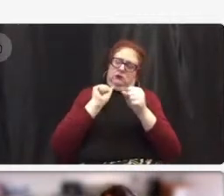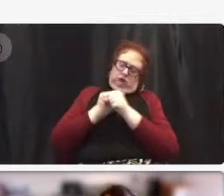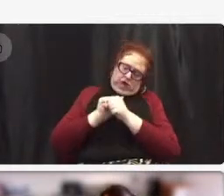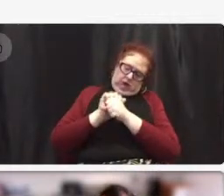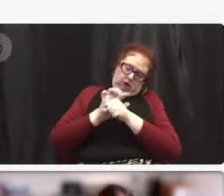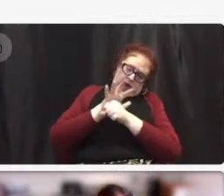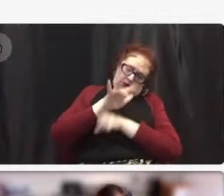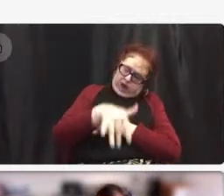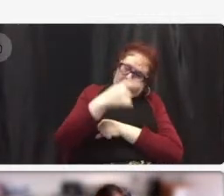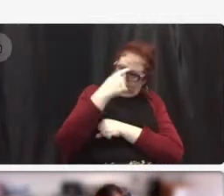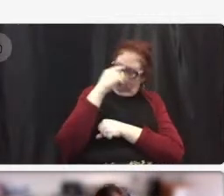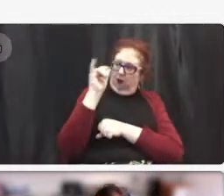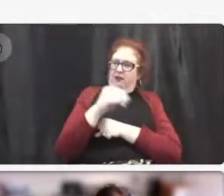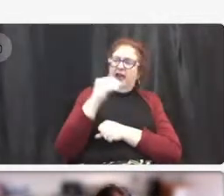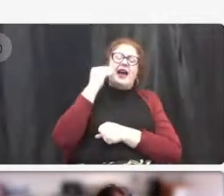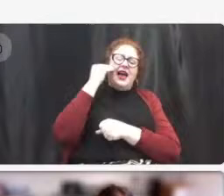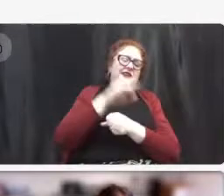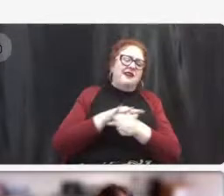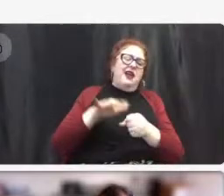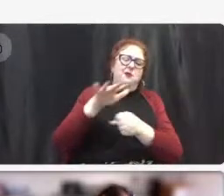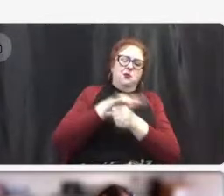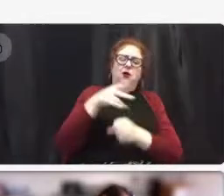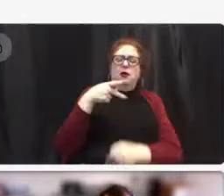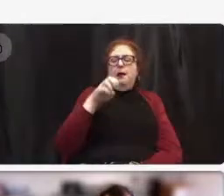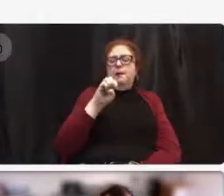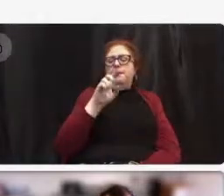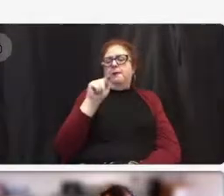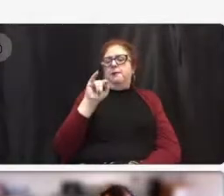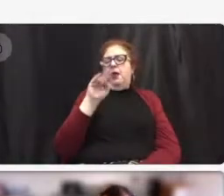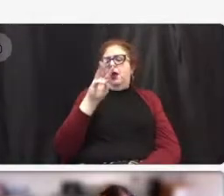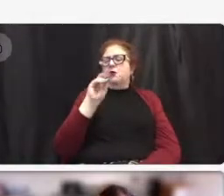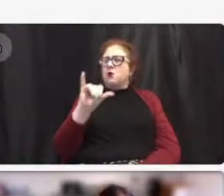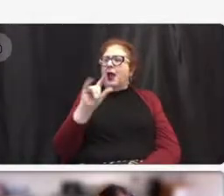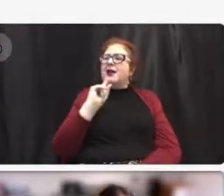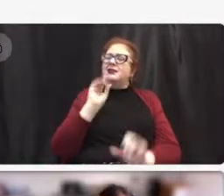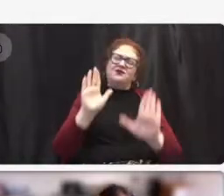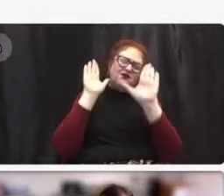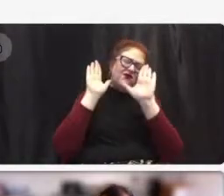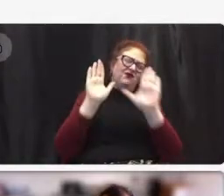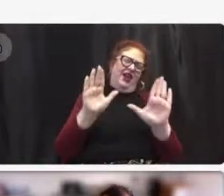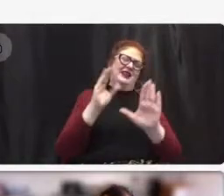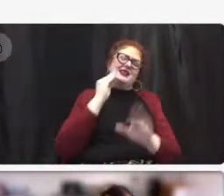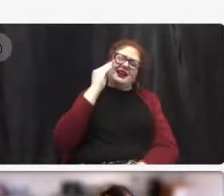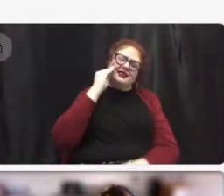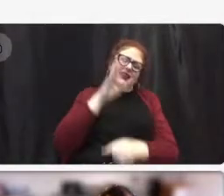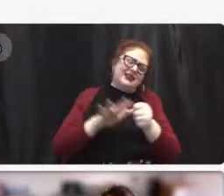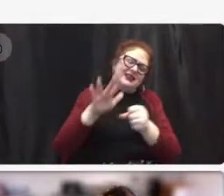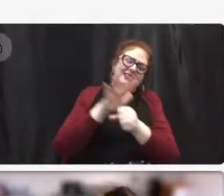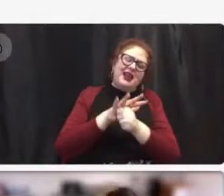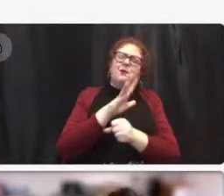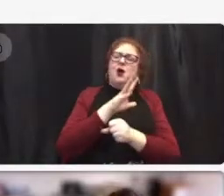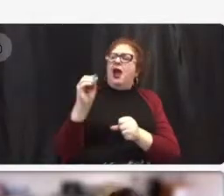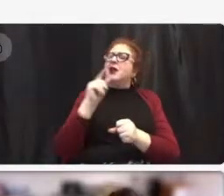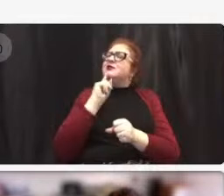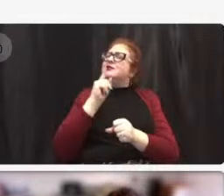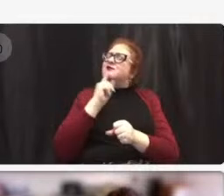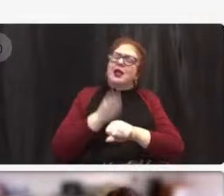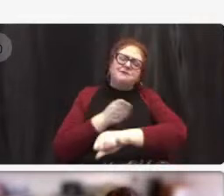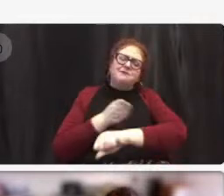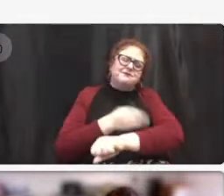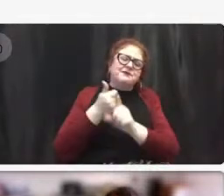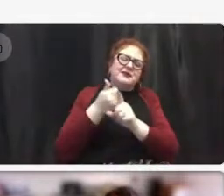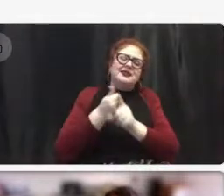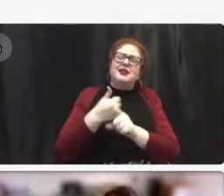a fantastic neighborhood. It's an up-and-coming neighborhood. We've got a lot of mixed residences between